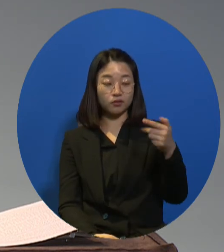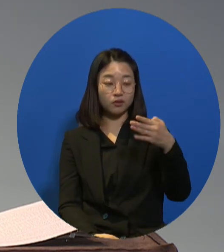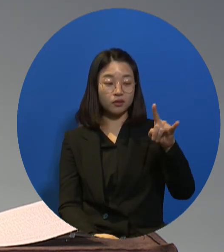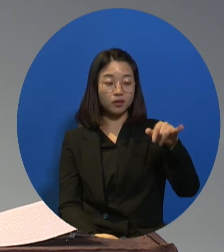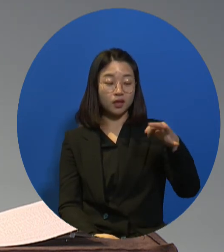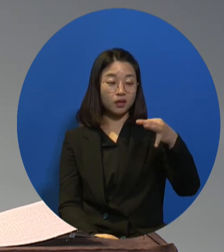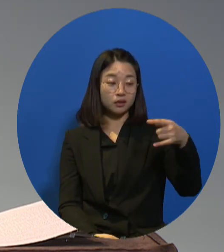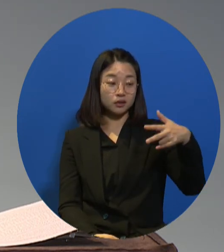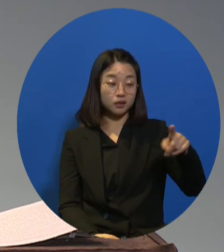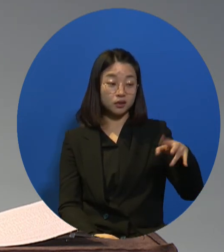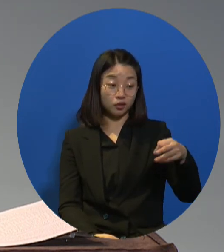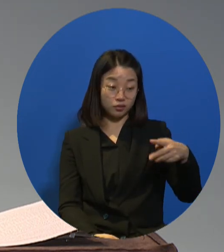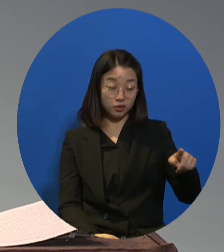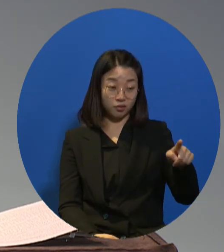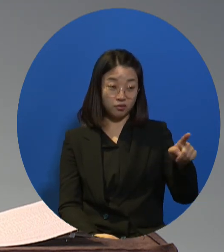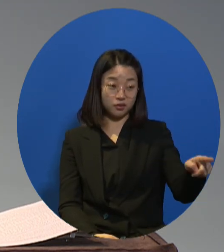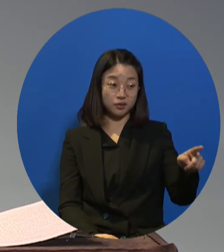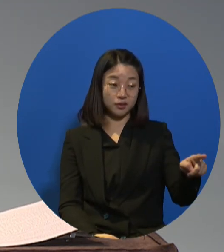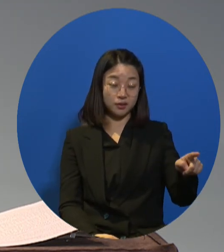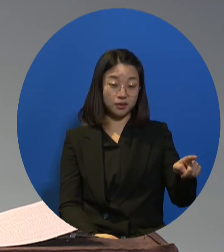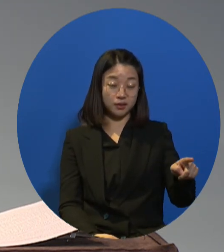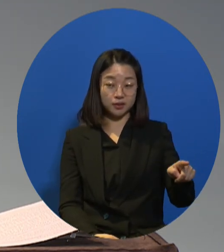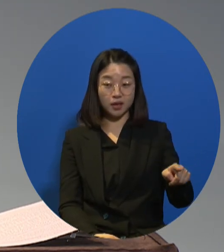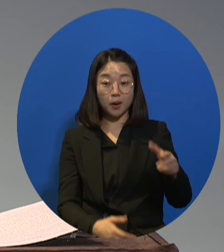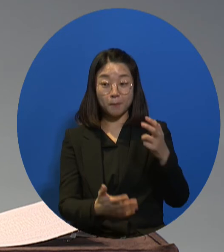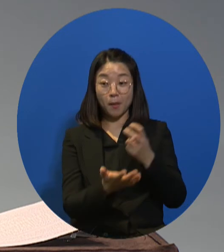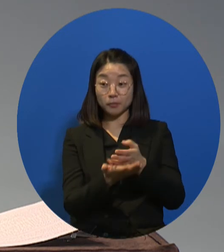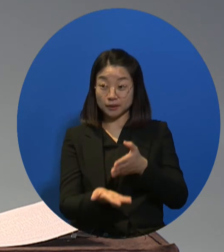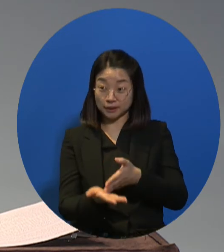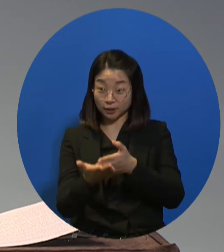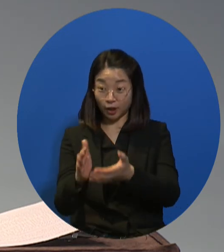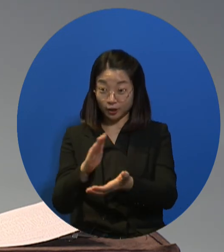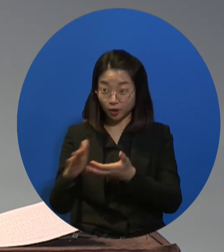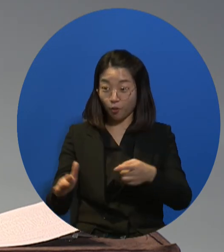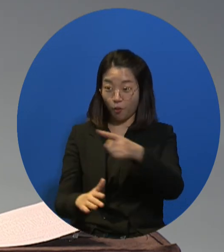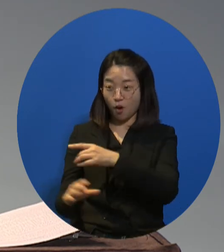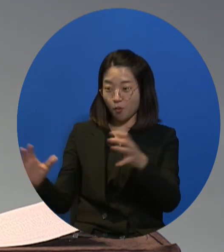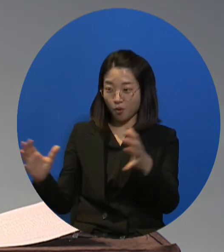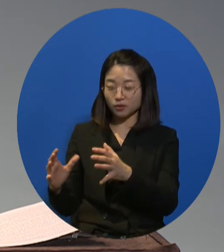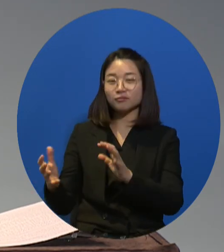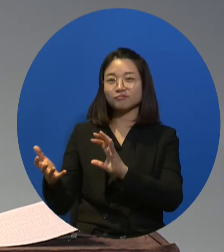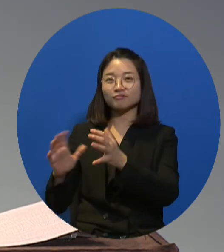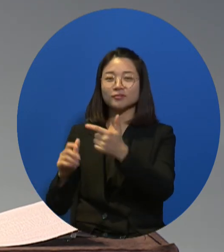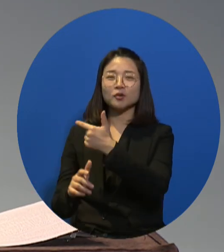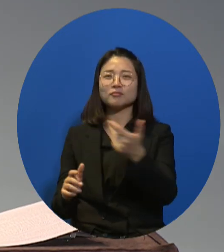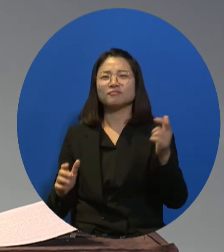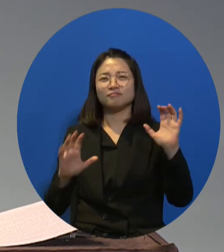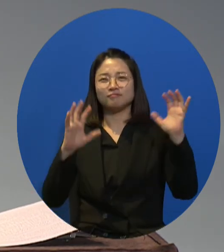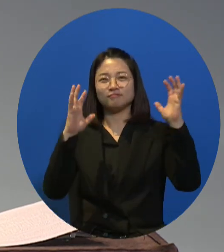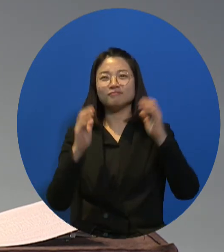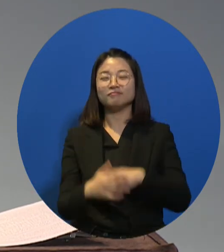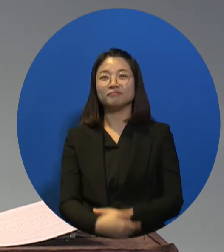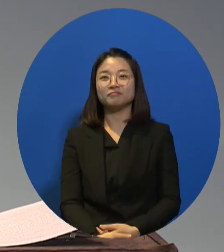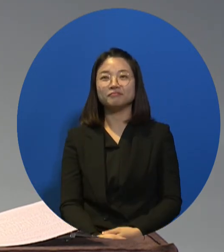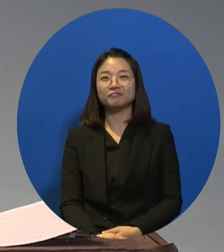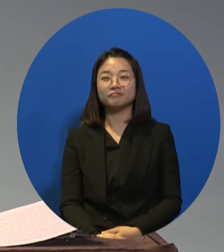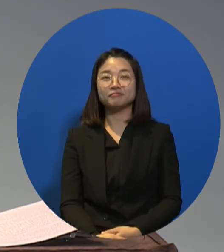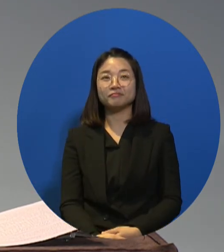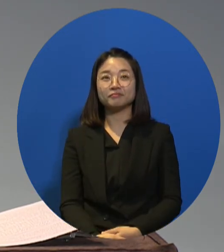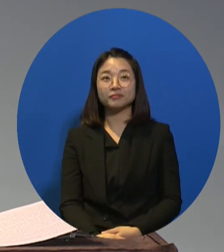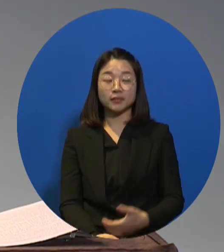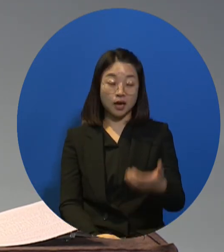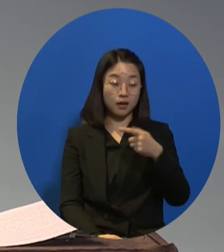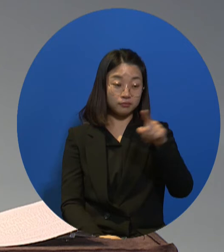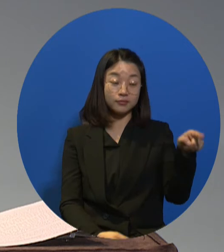Commission. It is a pleasure for me to participate in this very meaningful discussion right before the